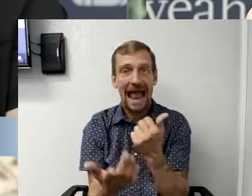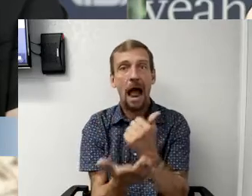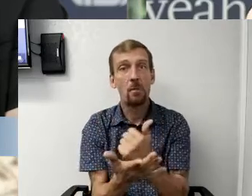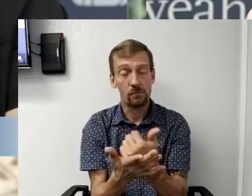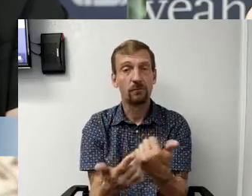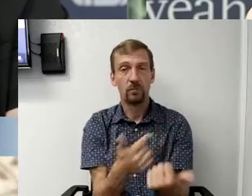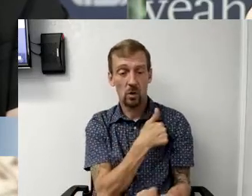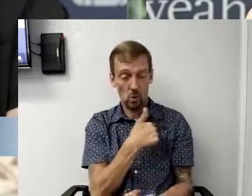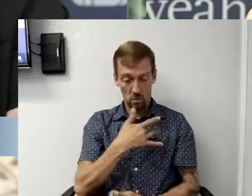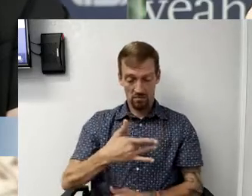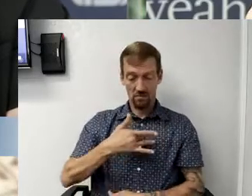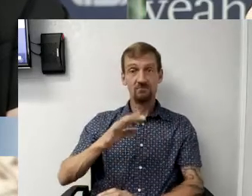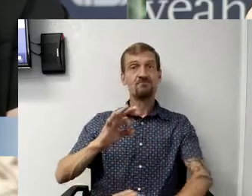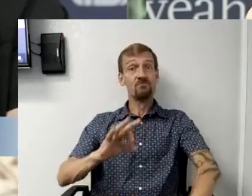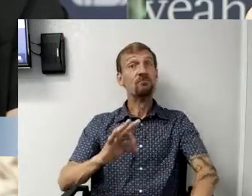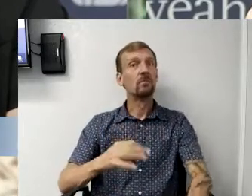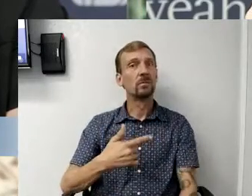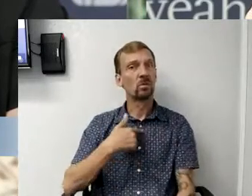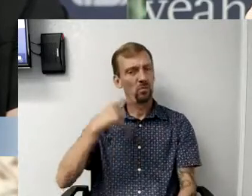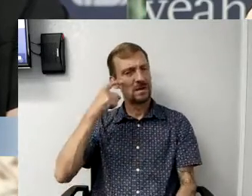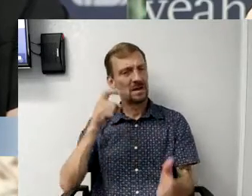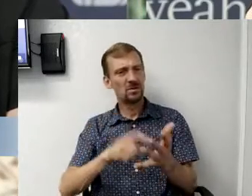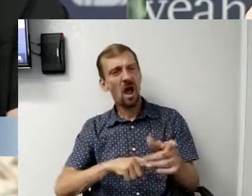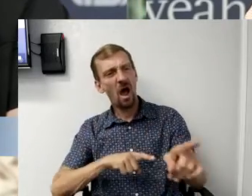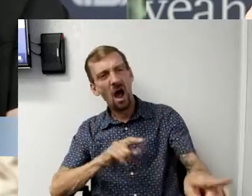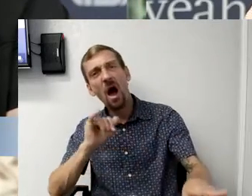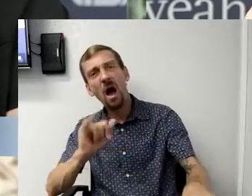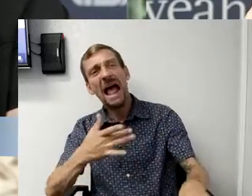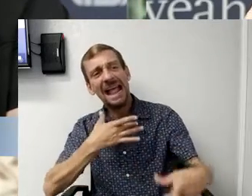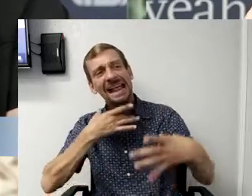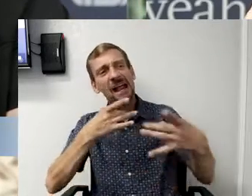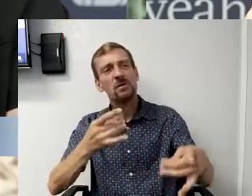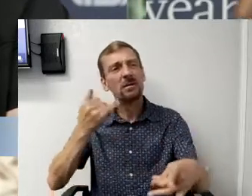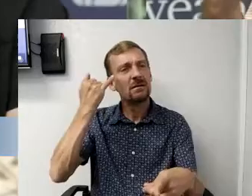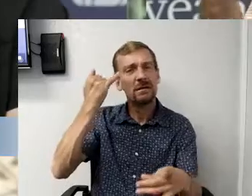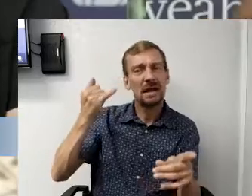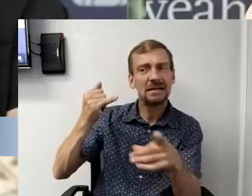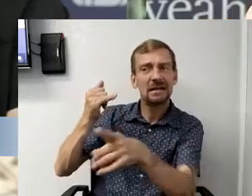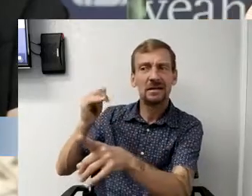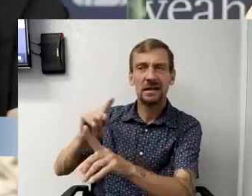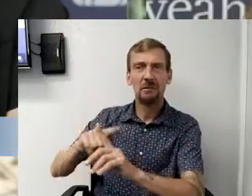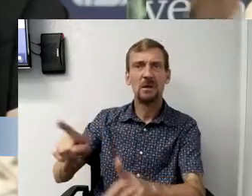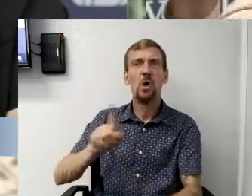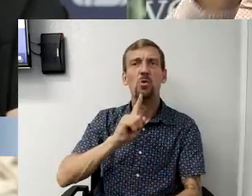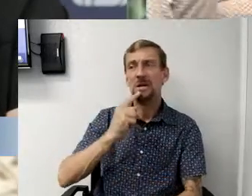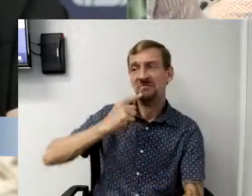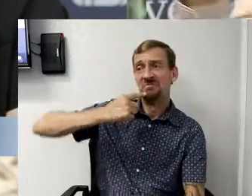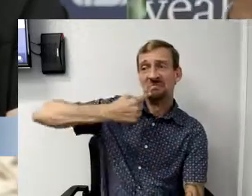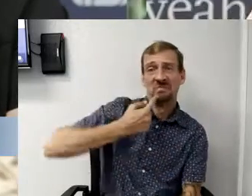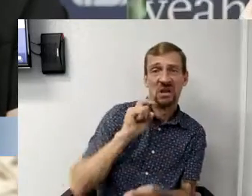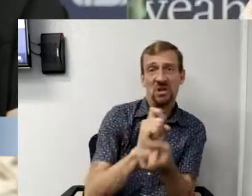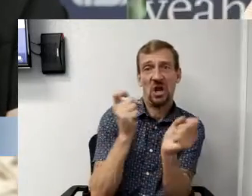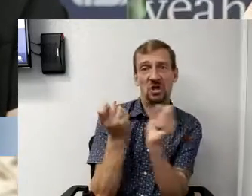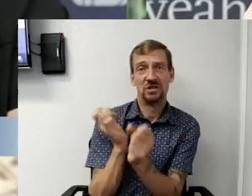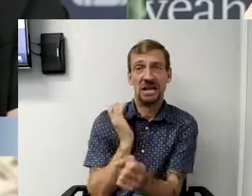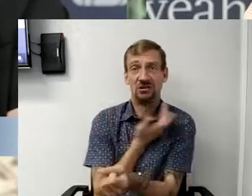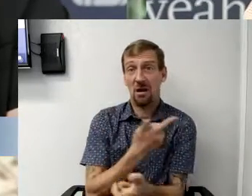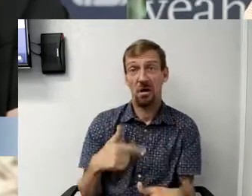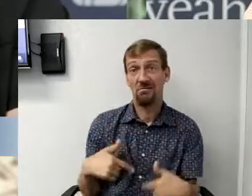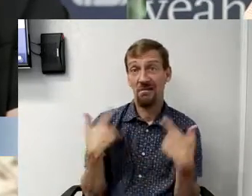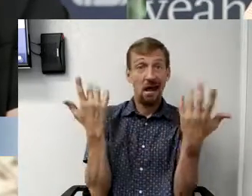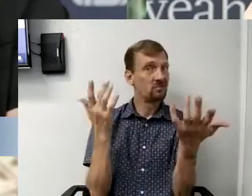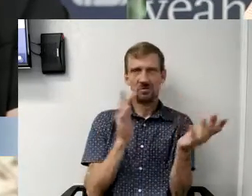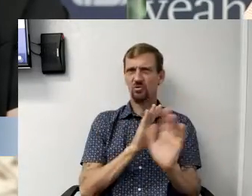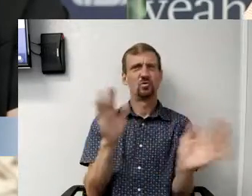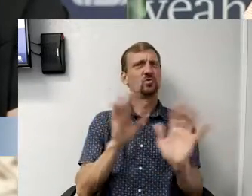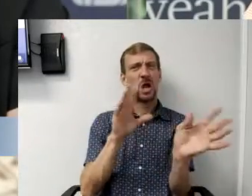felt very good about that. There were a few interesting things that we thought, oh, that's kind of a neat idea. Nothing profound that was going to change entire processes, but